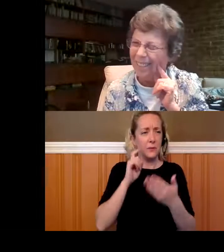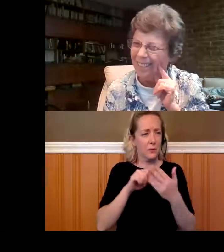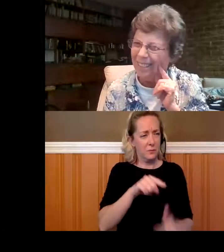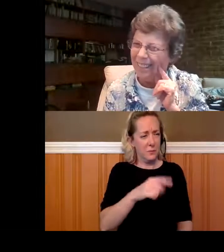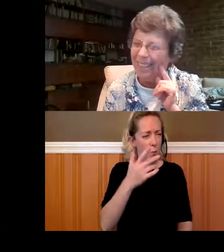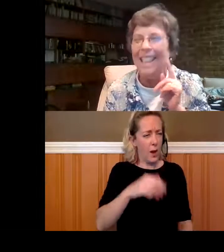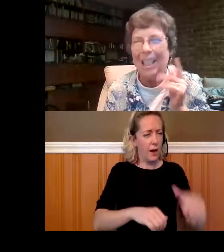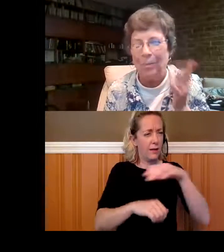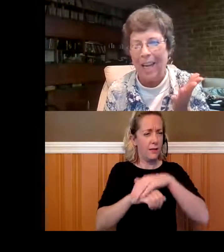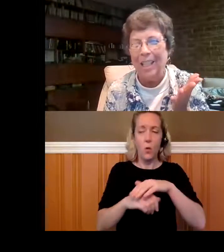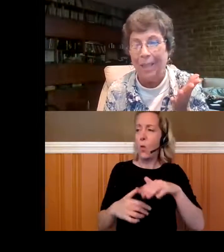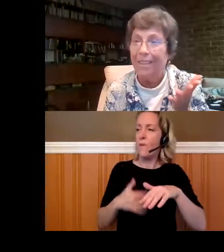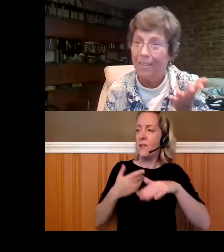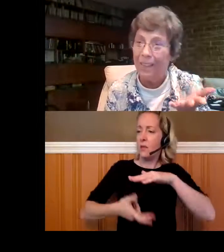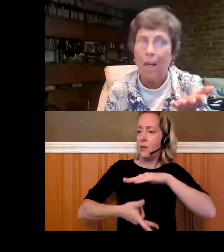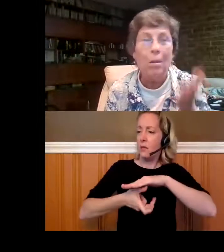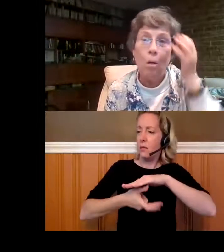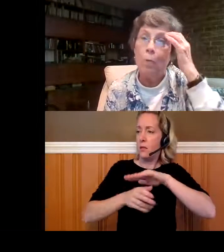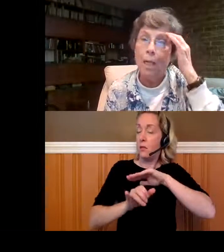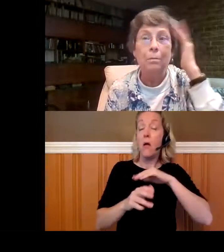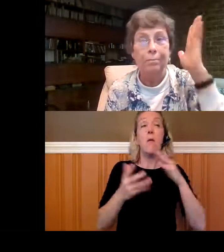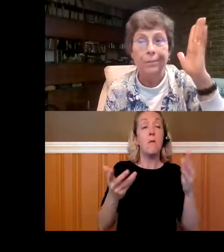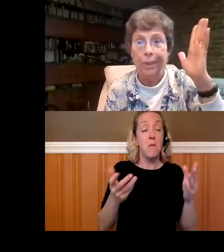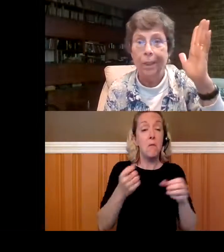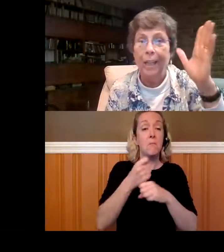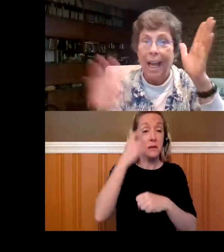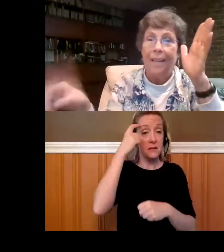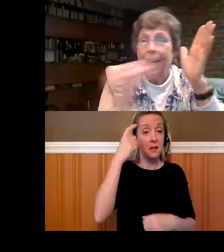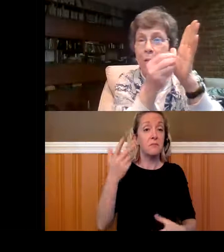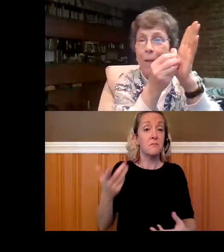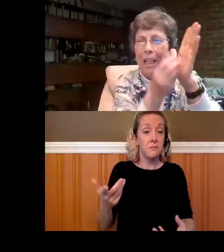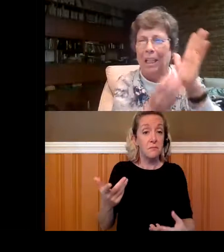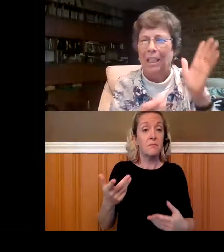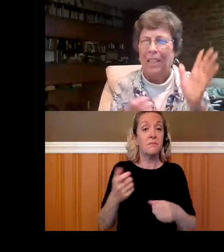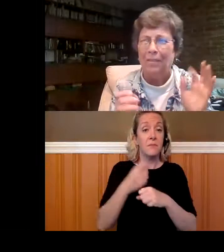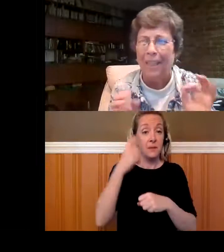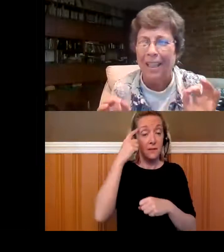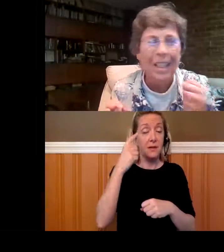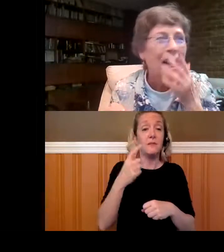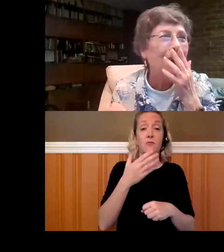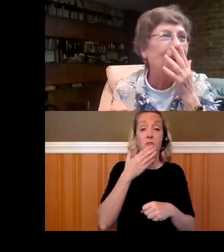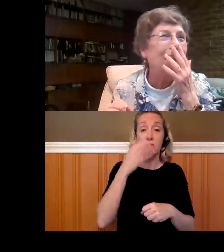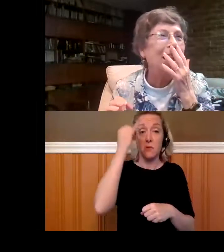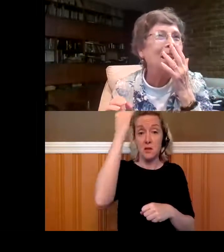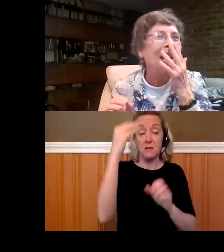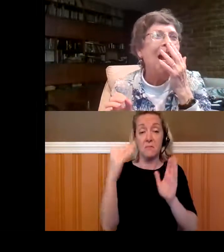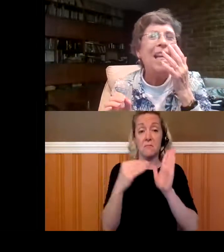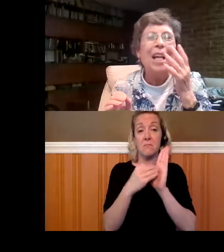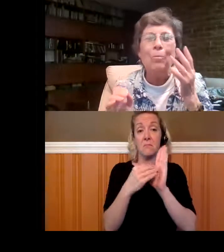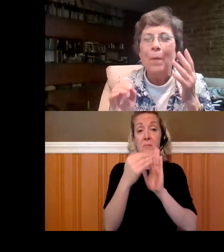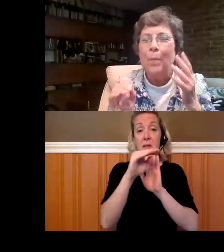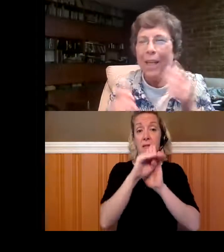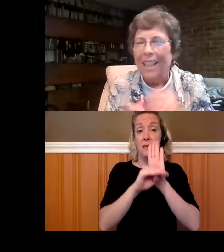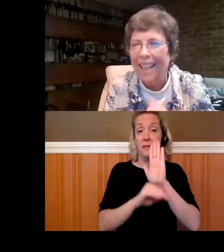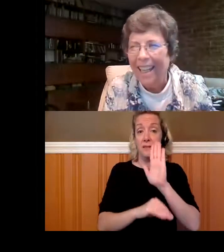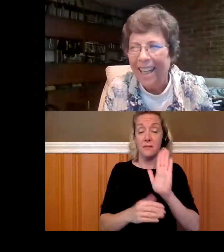me, you can feel, oh well, duh, add that to my little list of ideas. And I thought, wow, he bonds quickly with